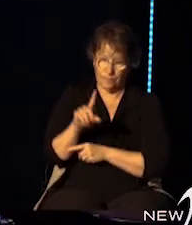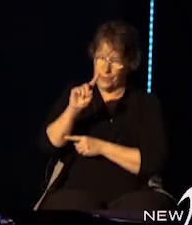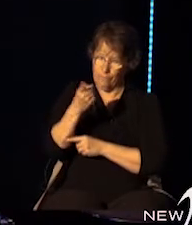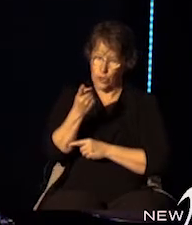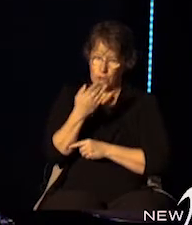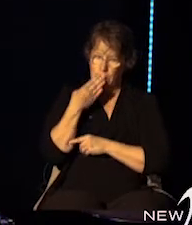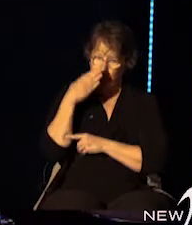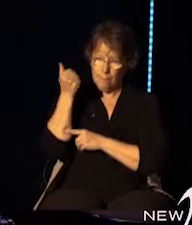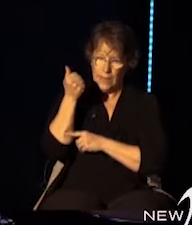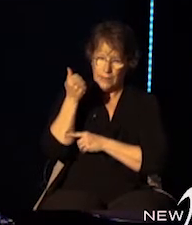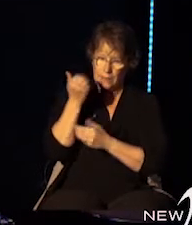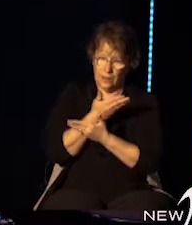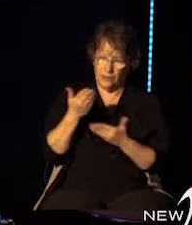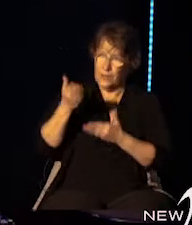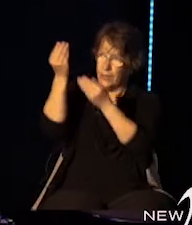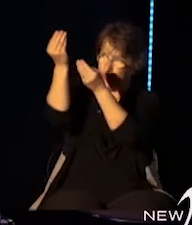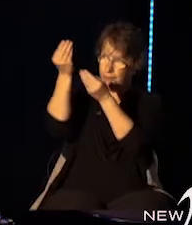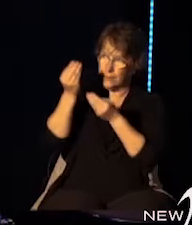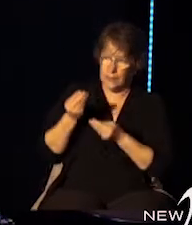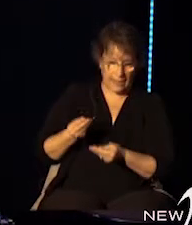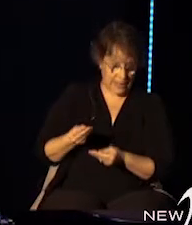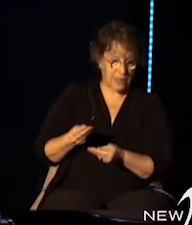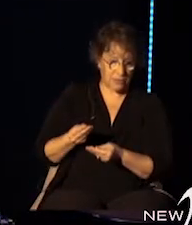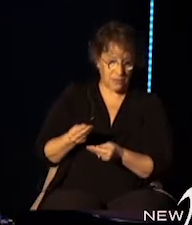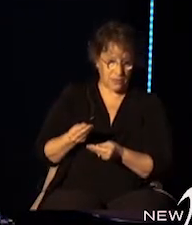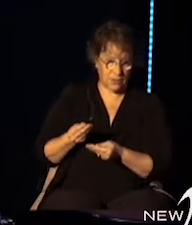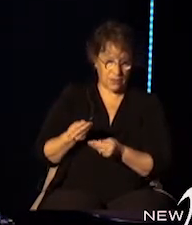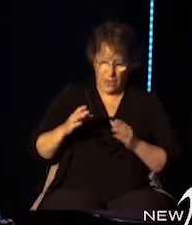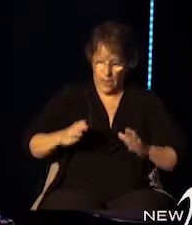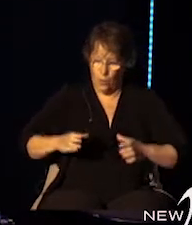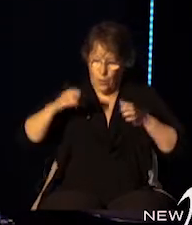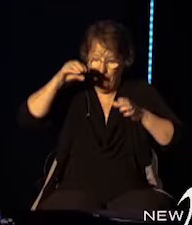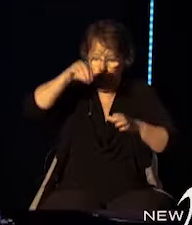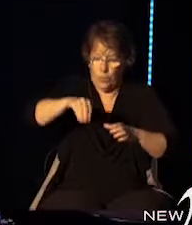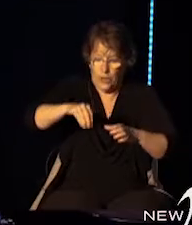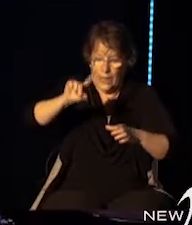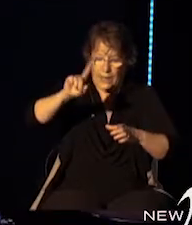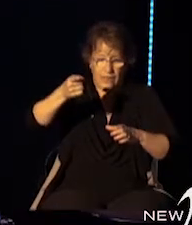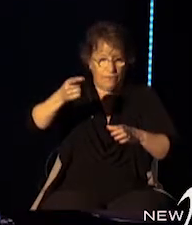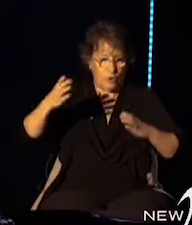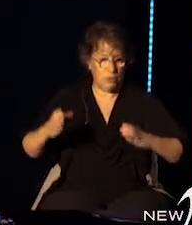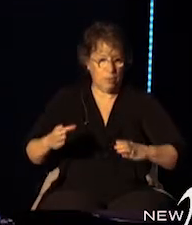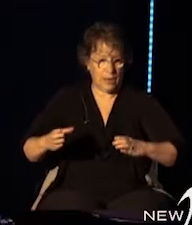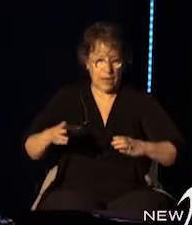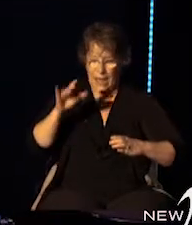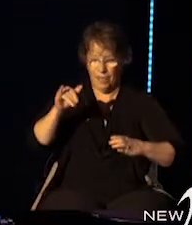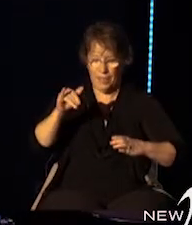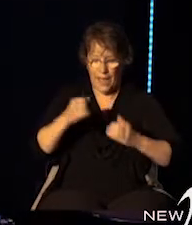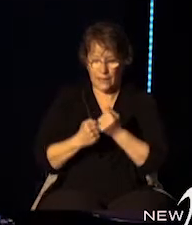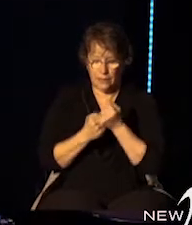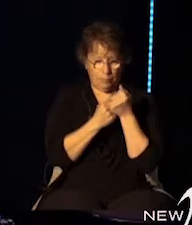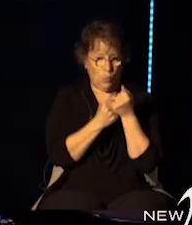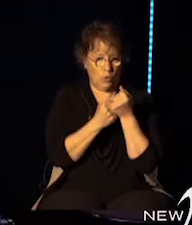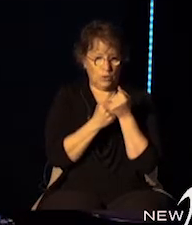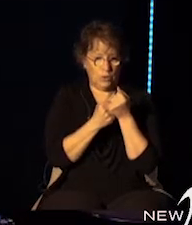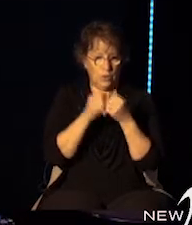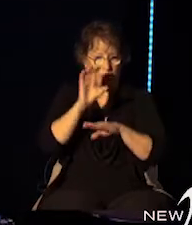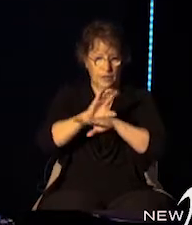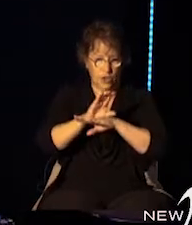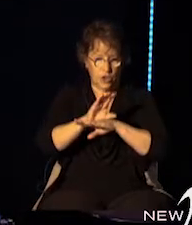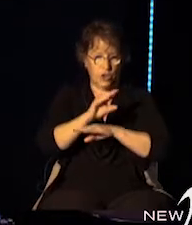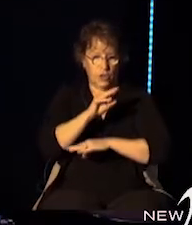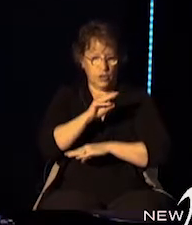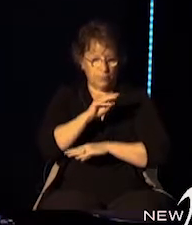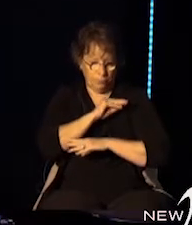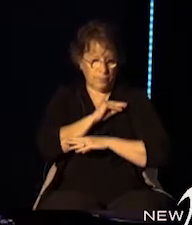of what God blesses us with, and we put that in that first bucket, and that goes towards funding the ministries of the church. And lots of people here at New